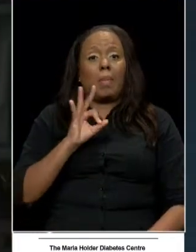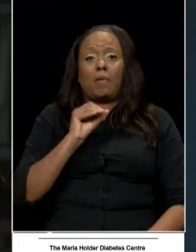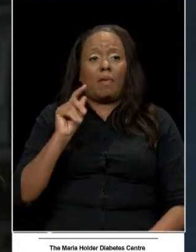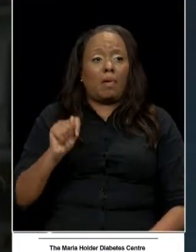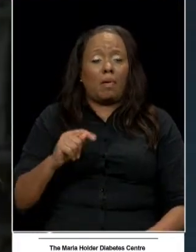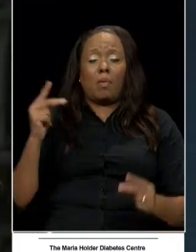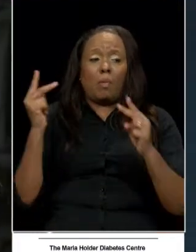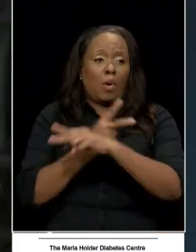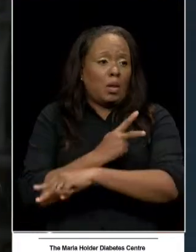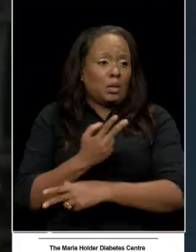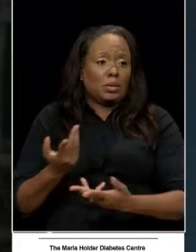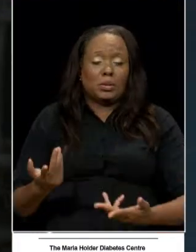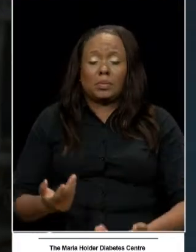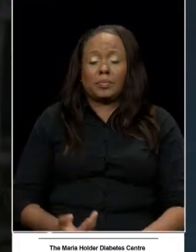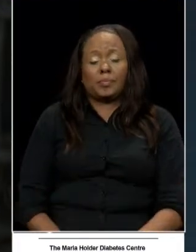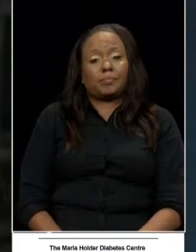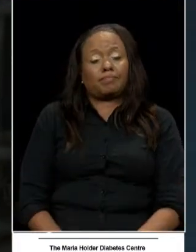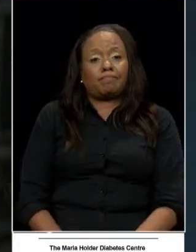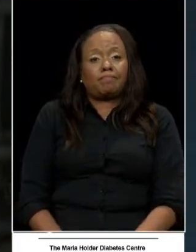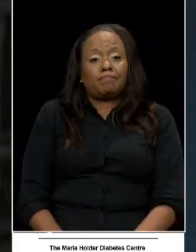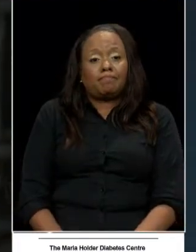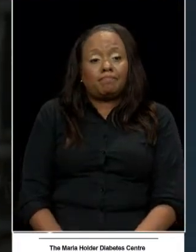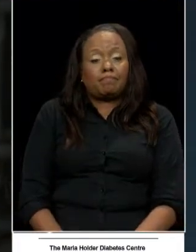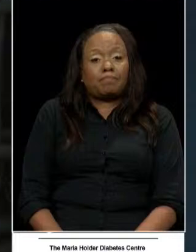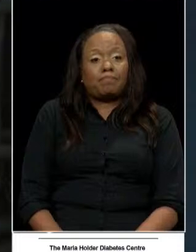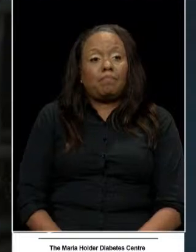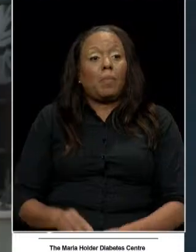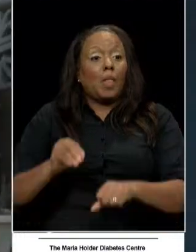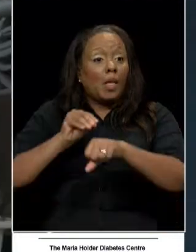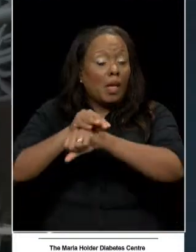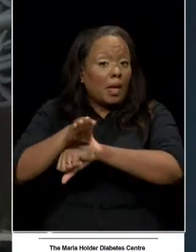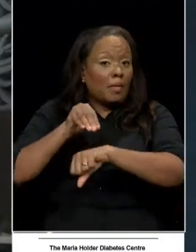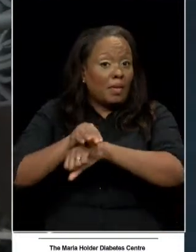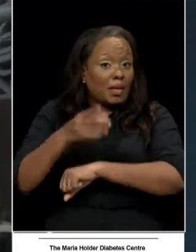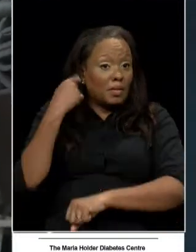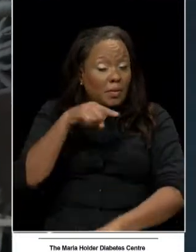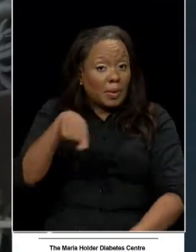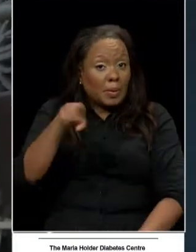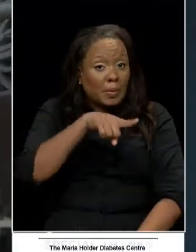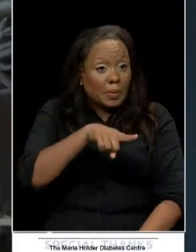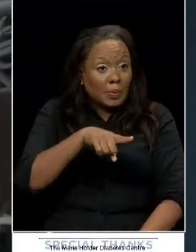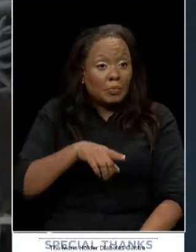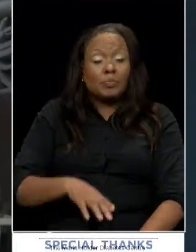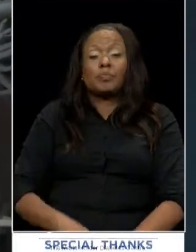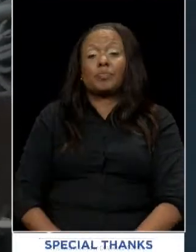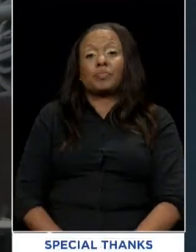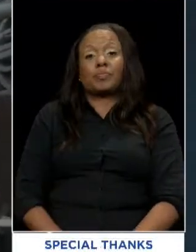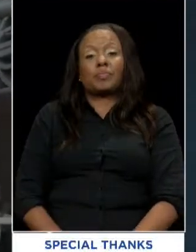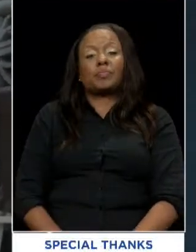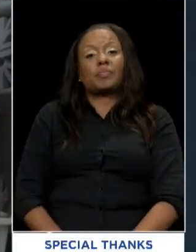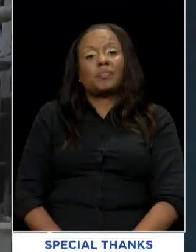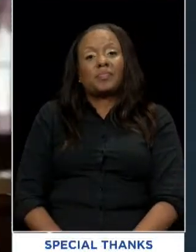worse. He has some advice for other diabetics. We have a group